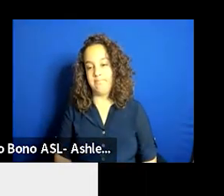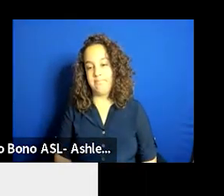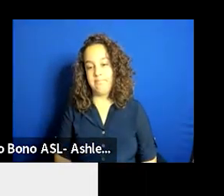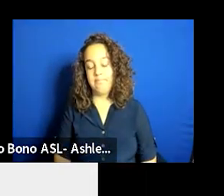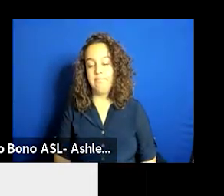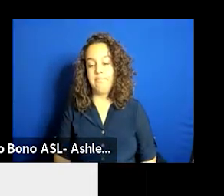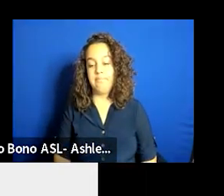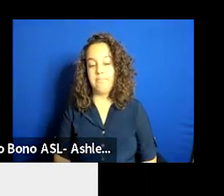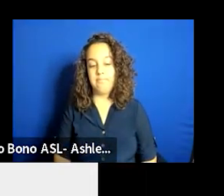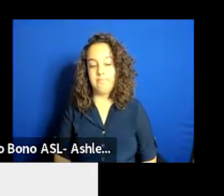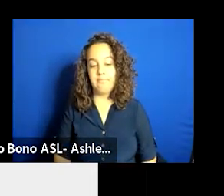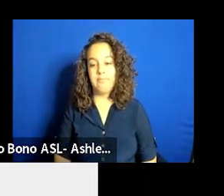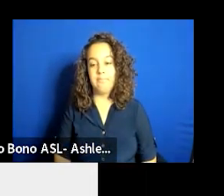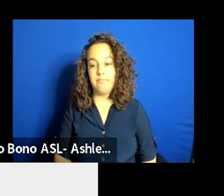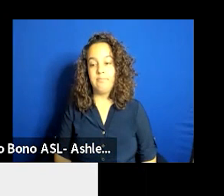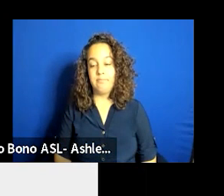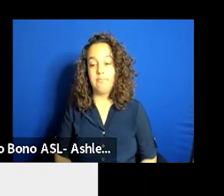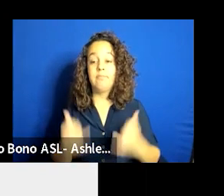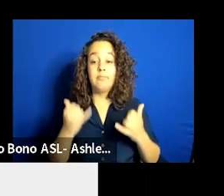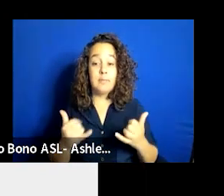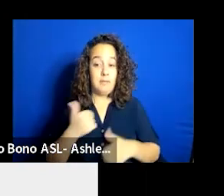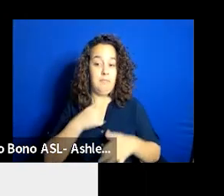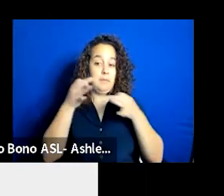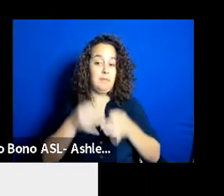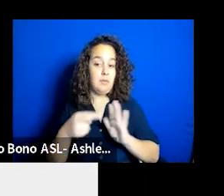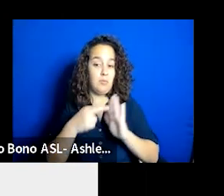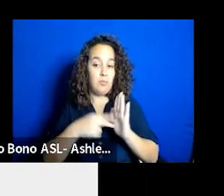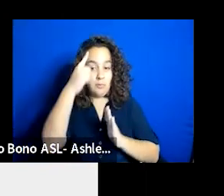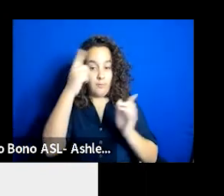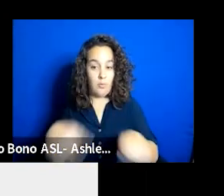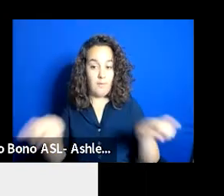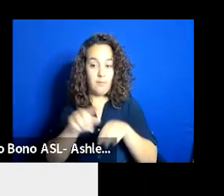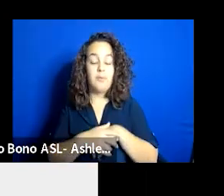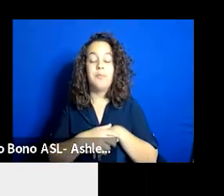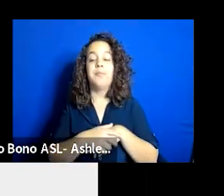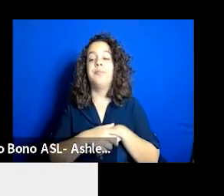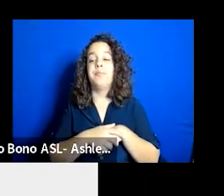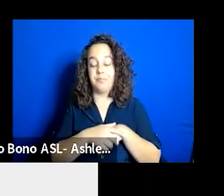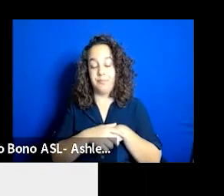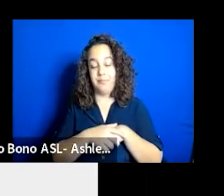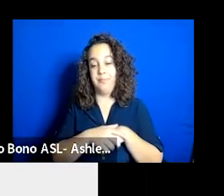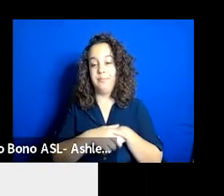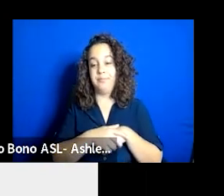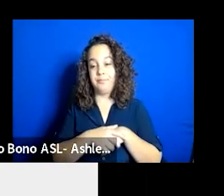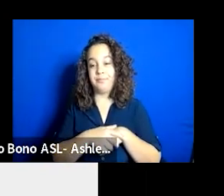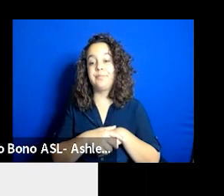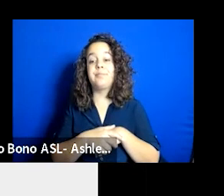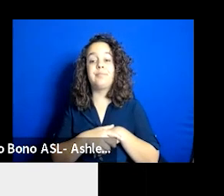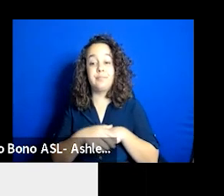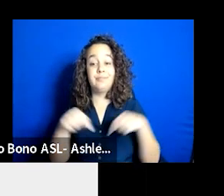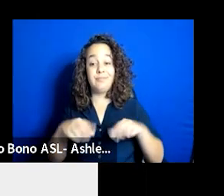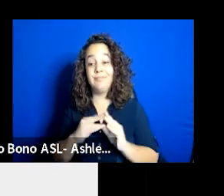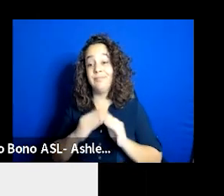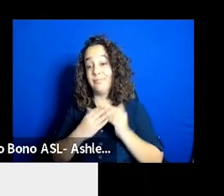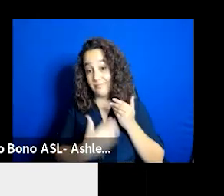As we have some general housekeeping tips for everyone today. So make sure that throughout the session that you